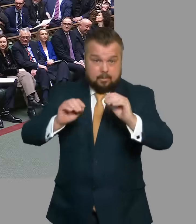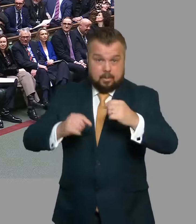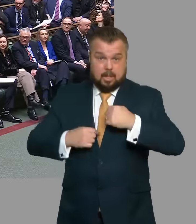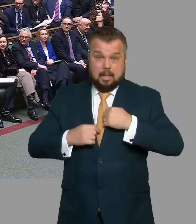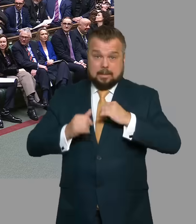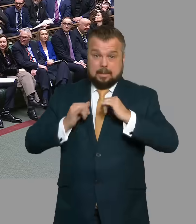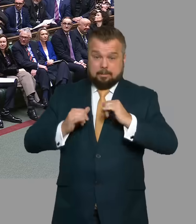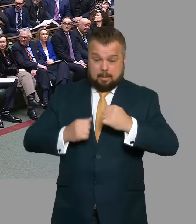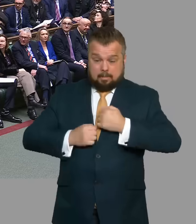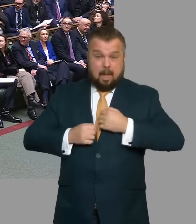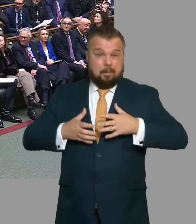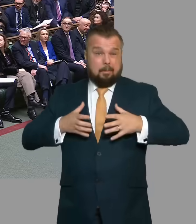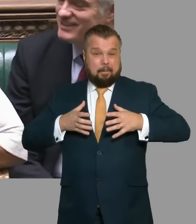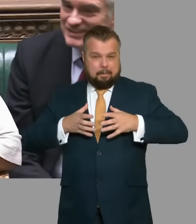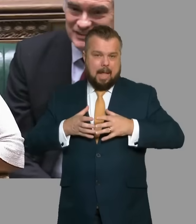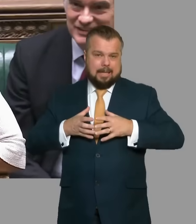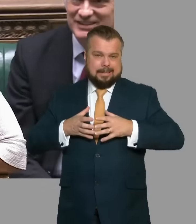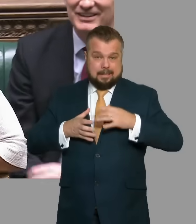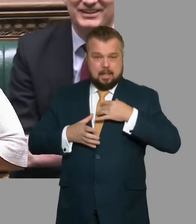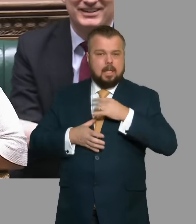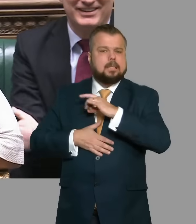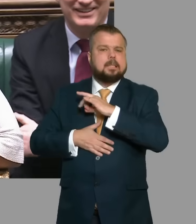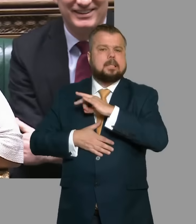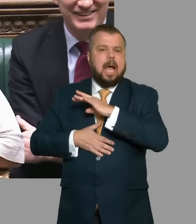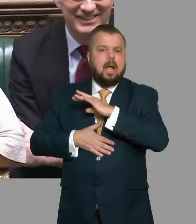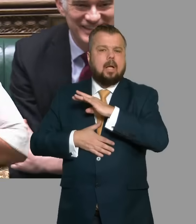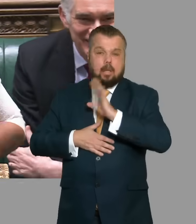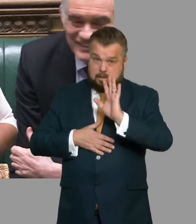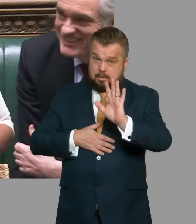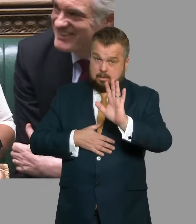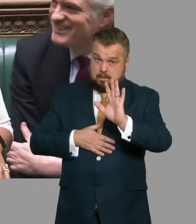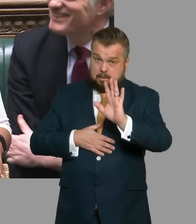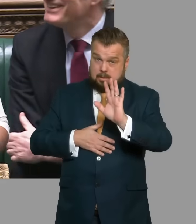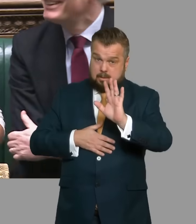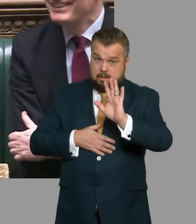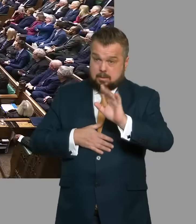Mr. Speaker, if he sacked,